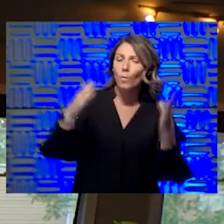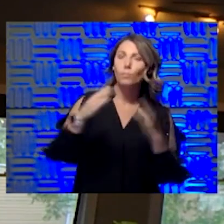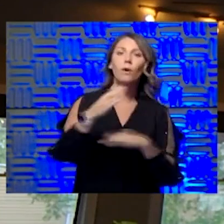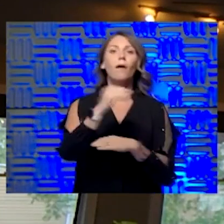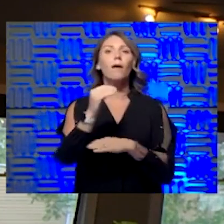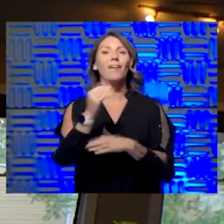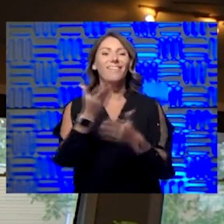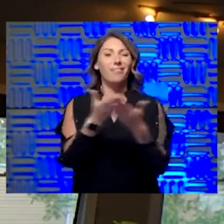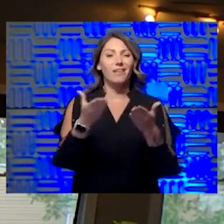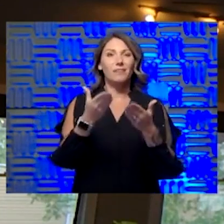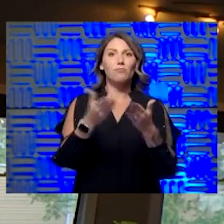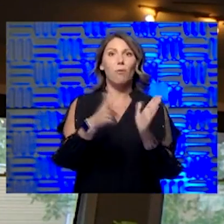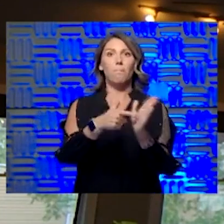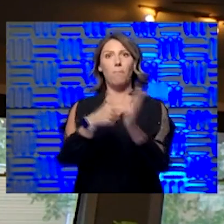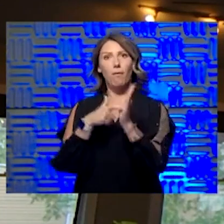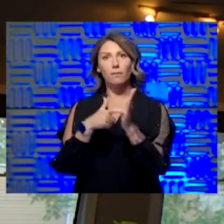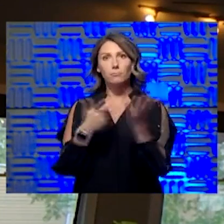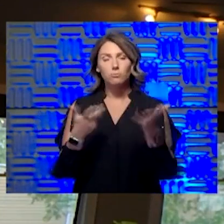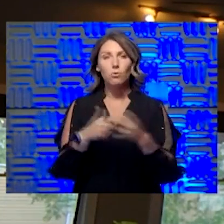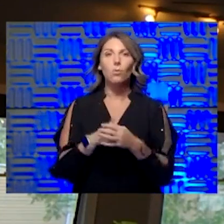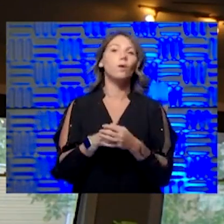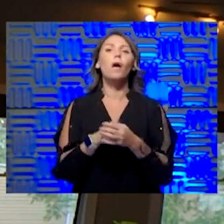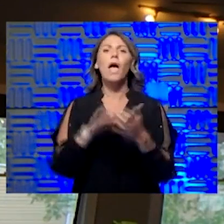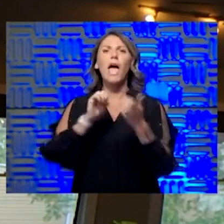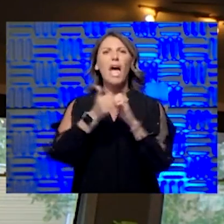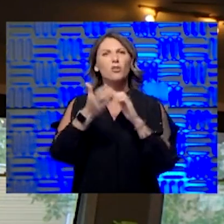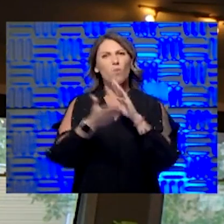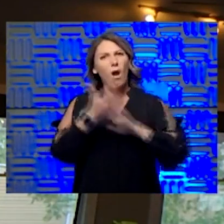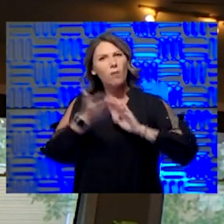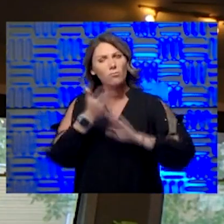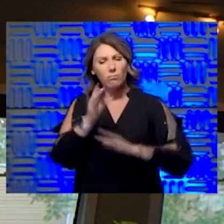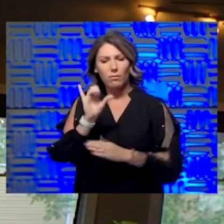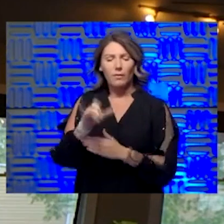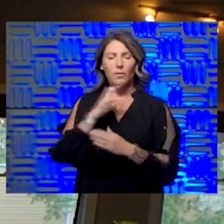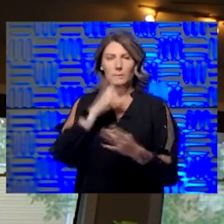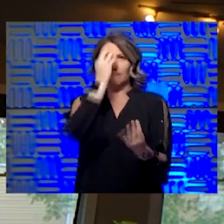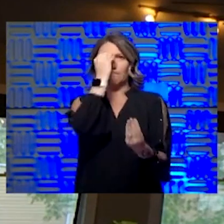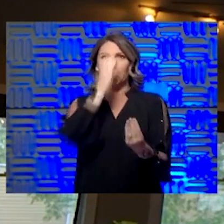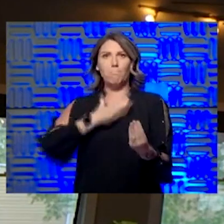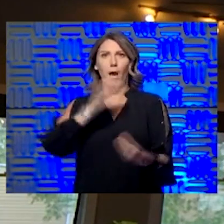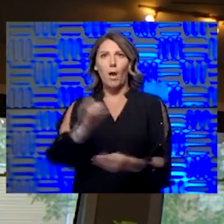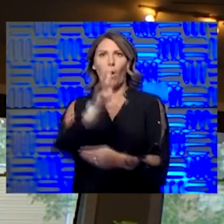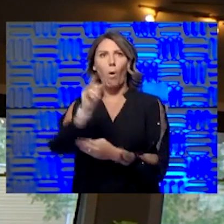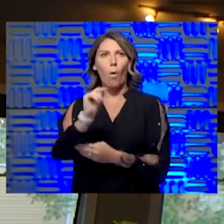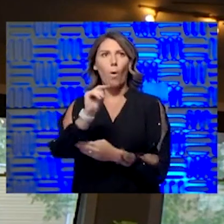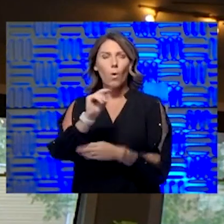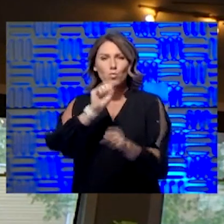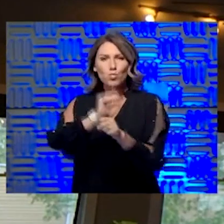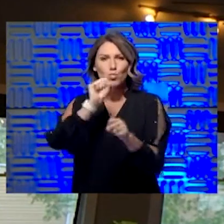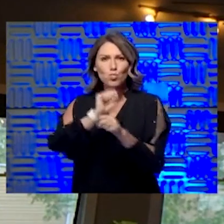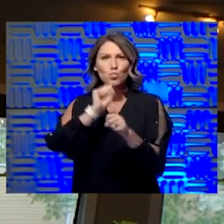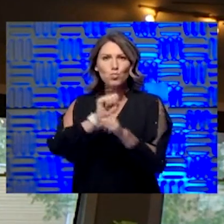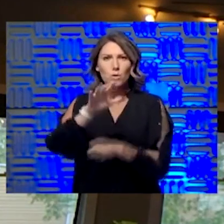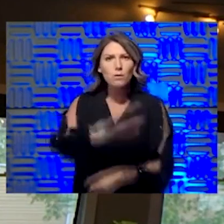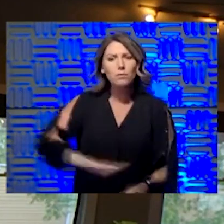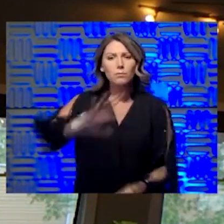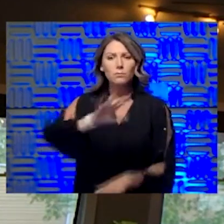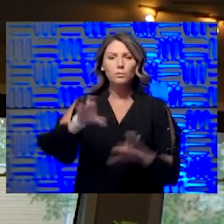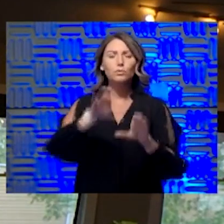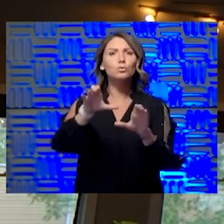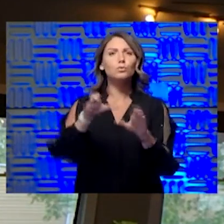are mandatory, how do you operationalize that? What do you think about in your own workplace that needs to be done to be